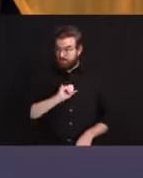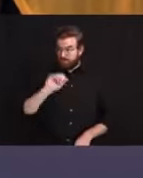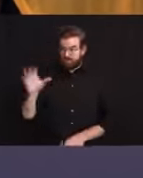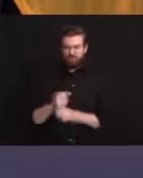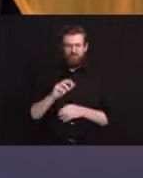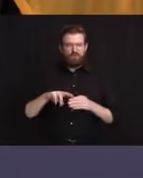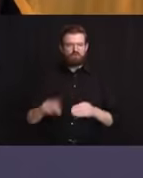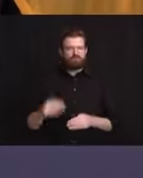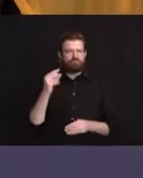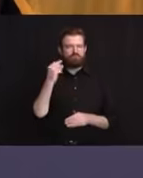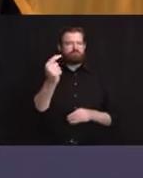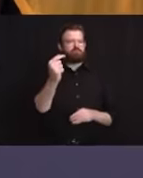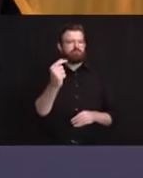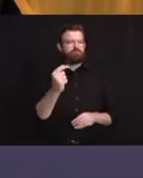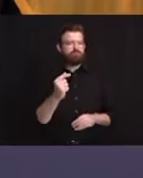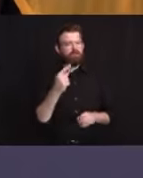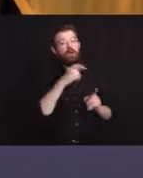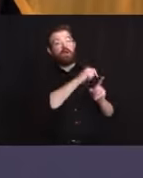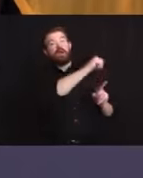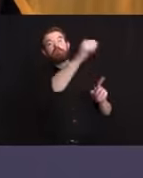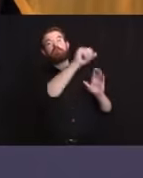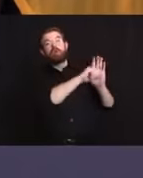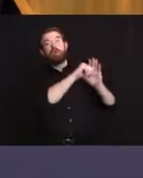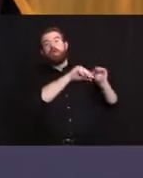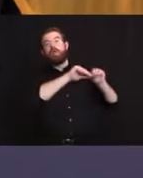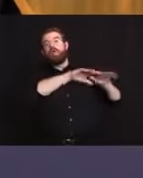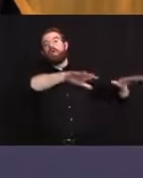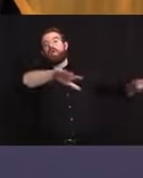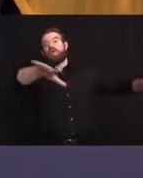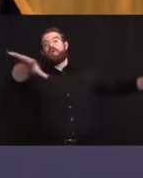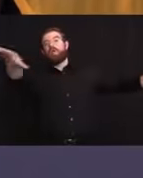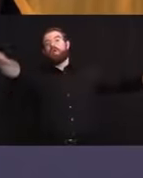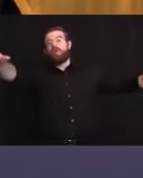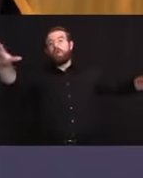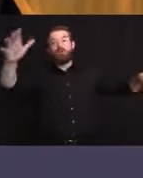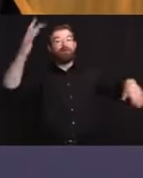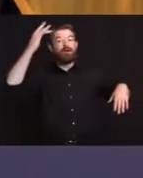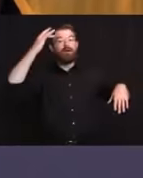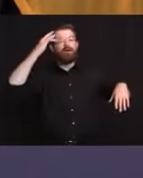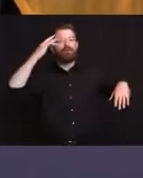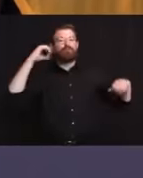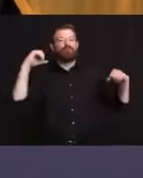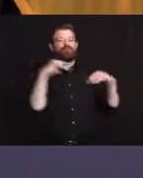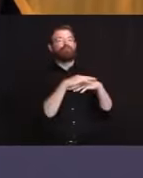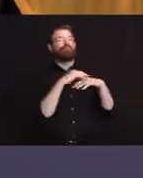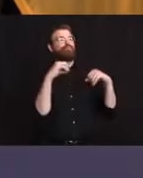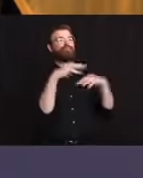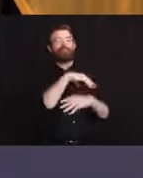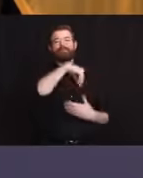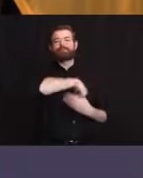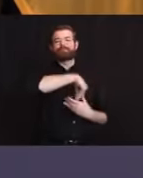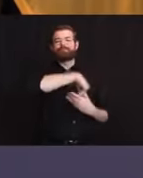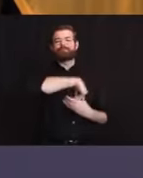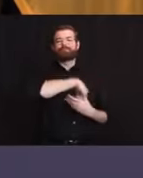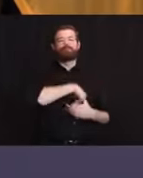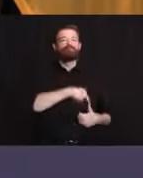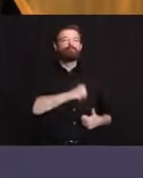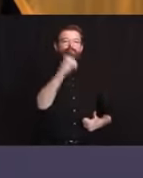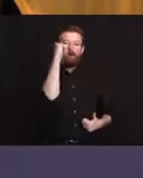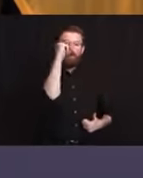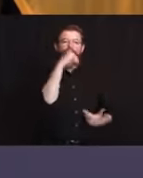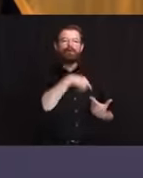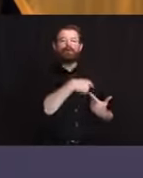indoor activities. So those are just two realities. And the first one, I think we can work together to